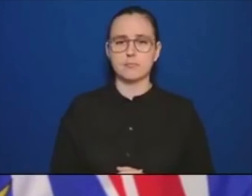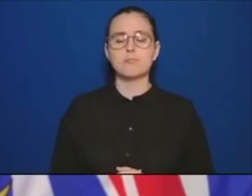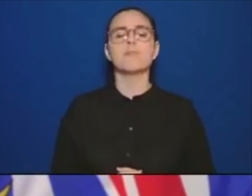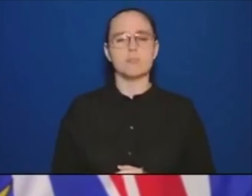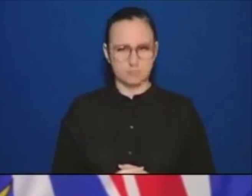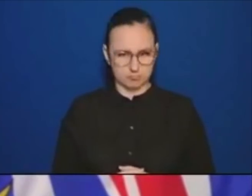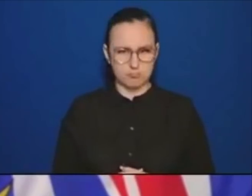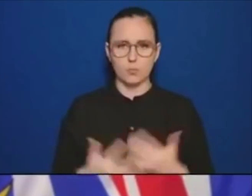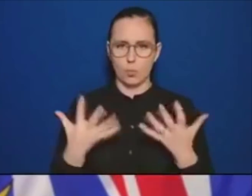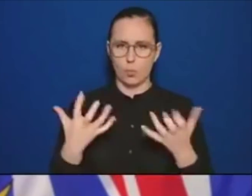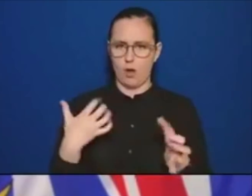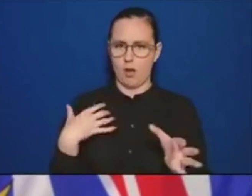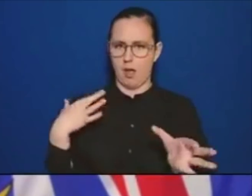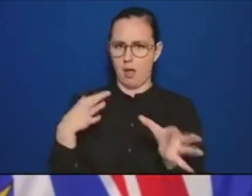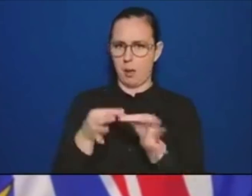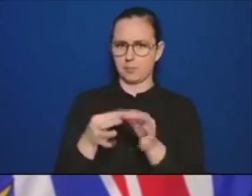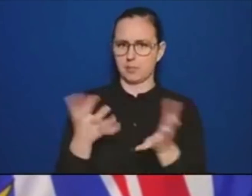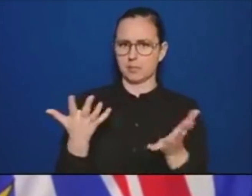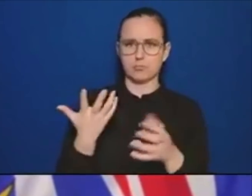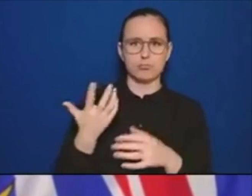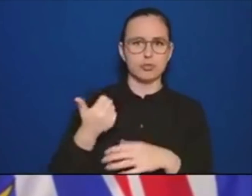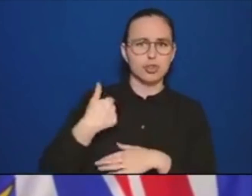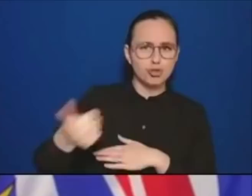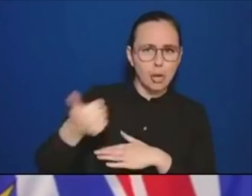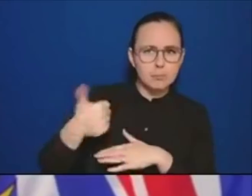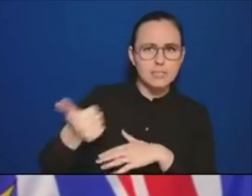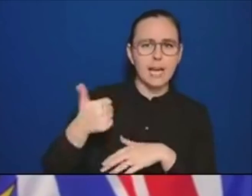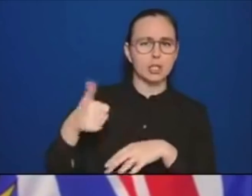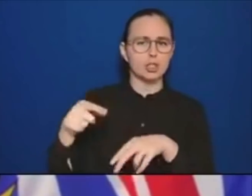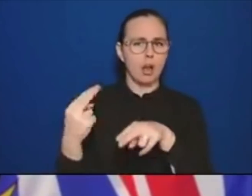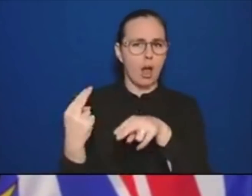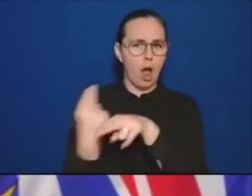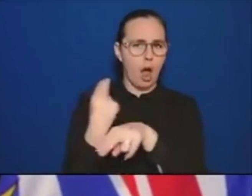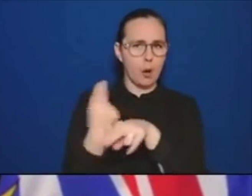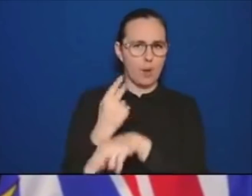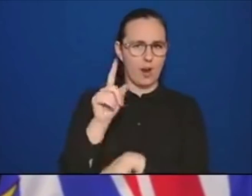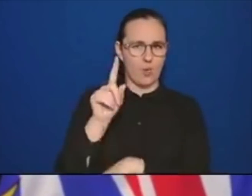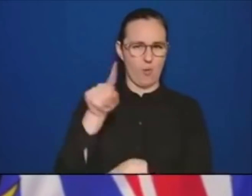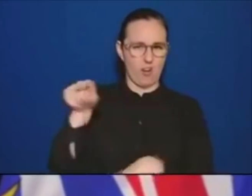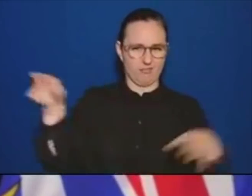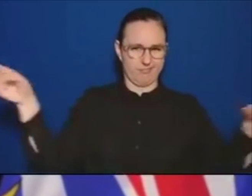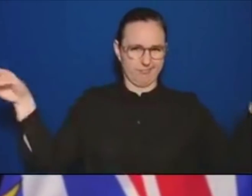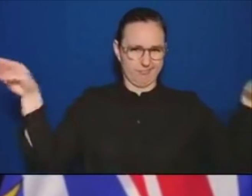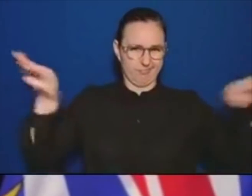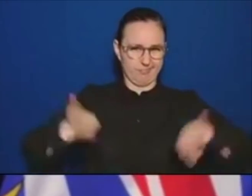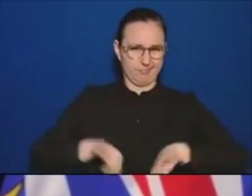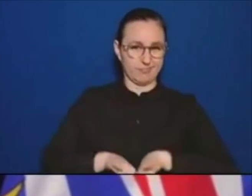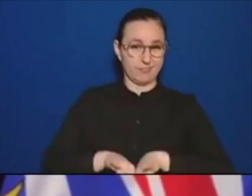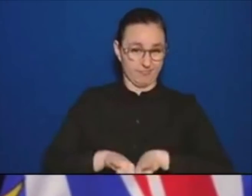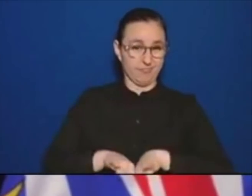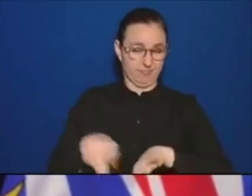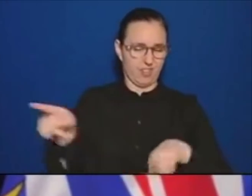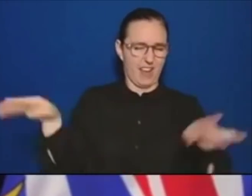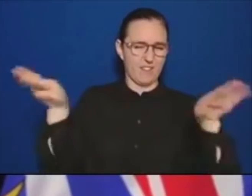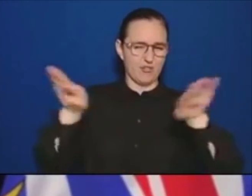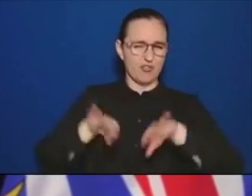today by talking about Highway 1 through the Fraser Valley. We're pleased to report that some critical temporary repairs are